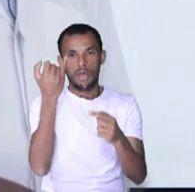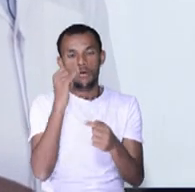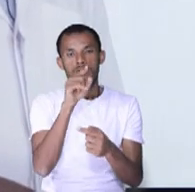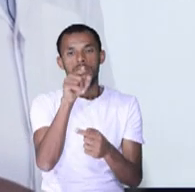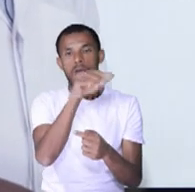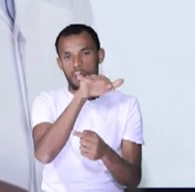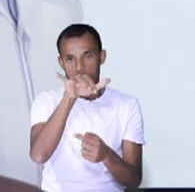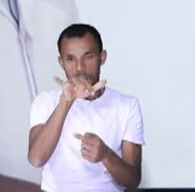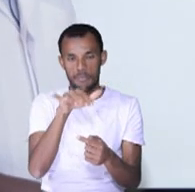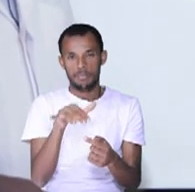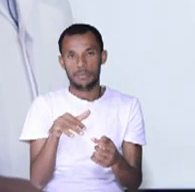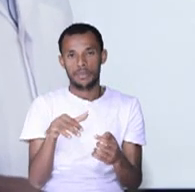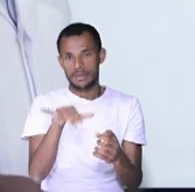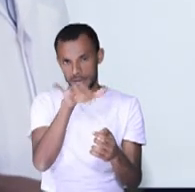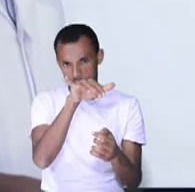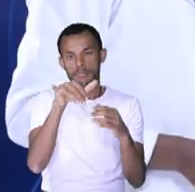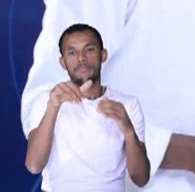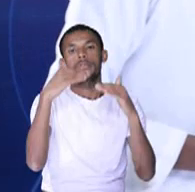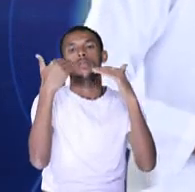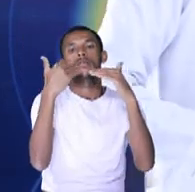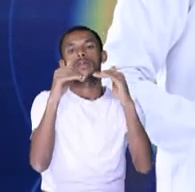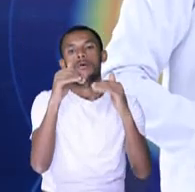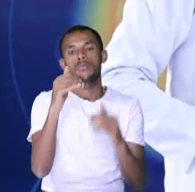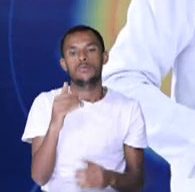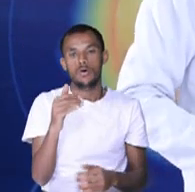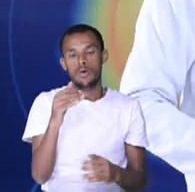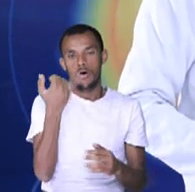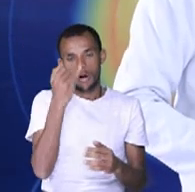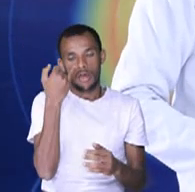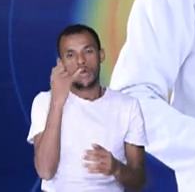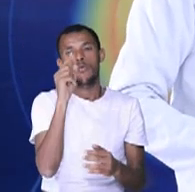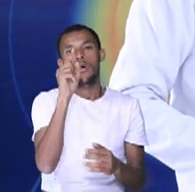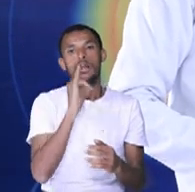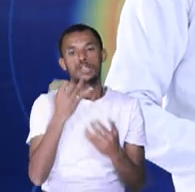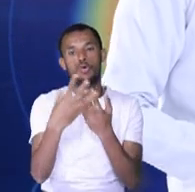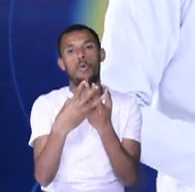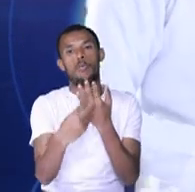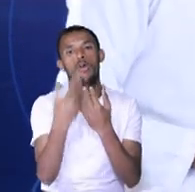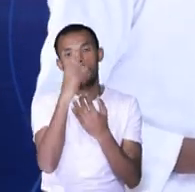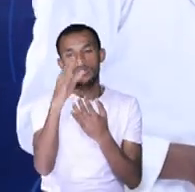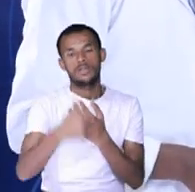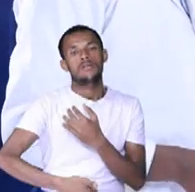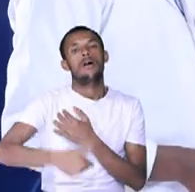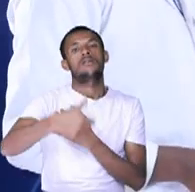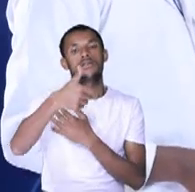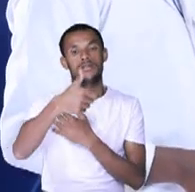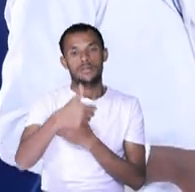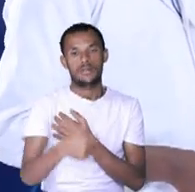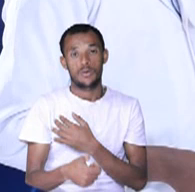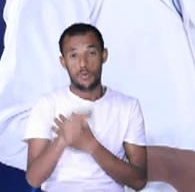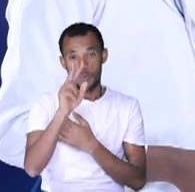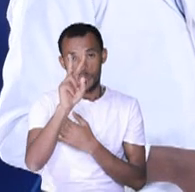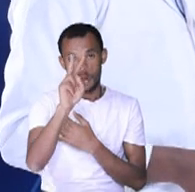have the same shape and the same size, or if one is the exact copy of another. If one is